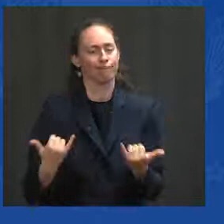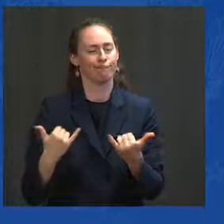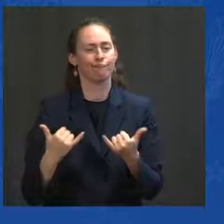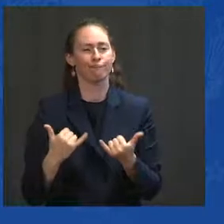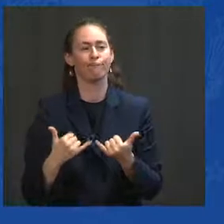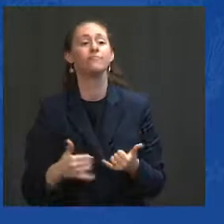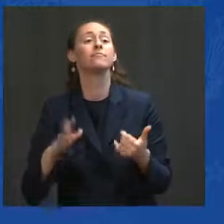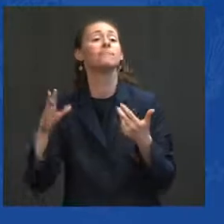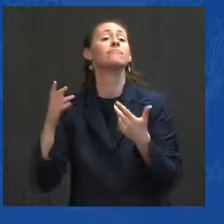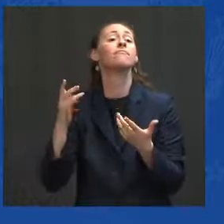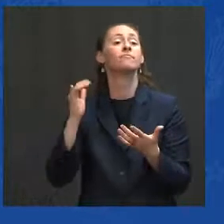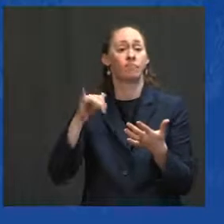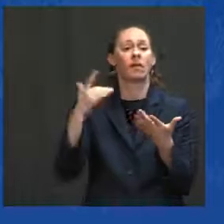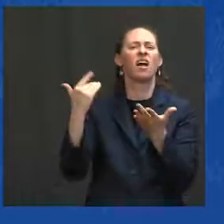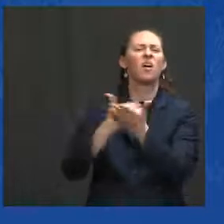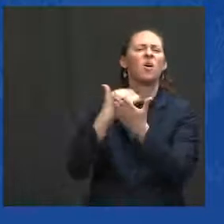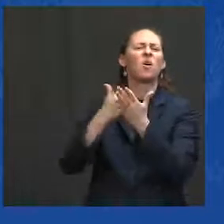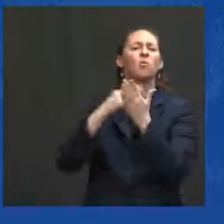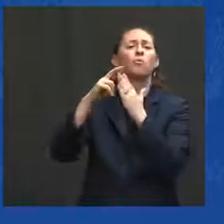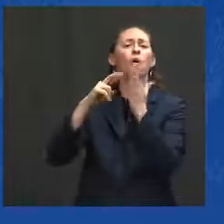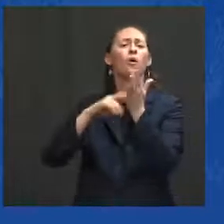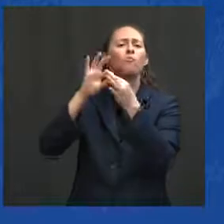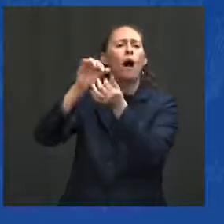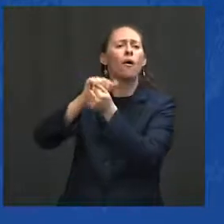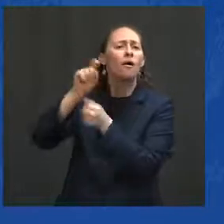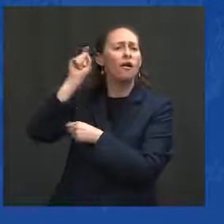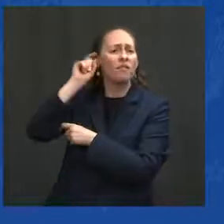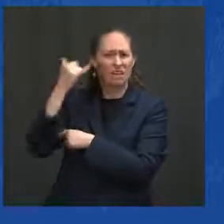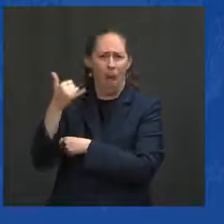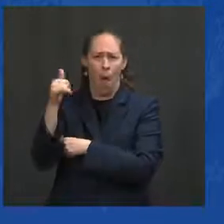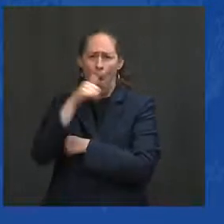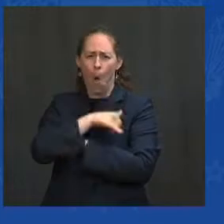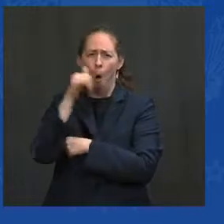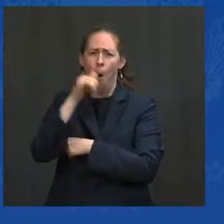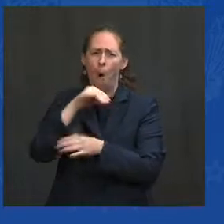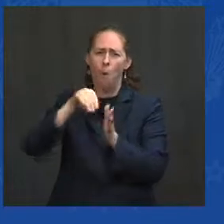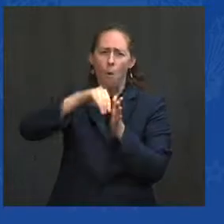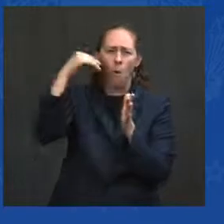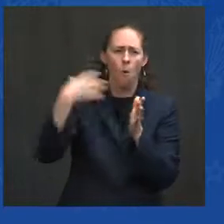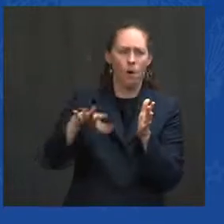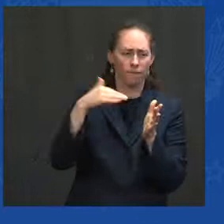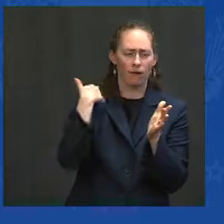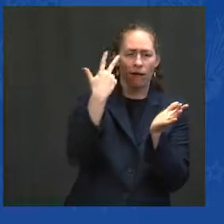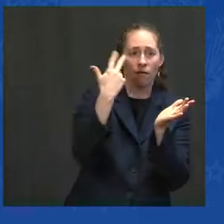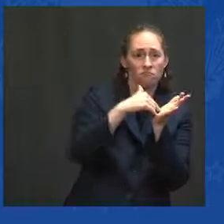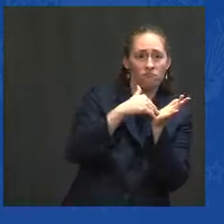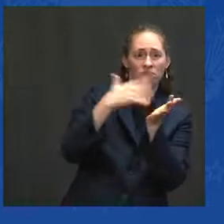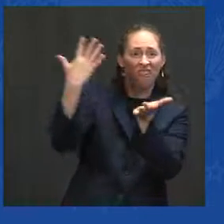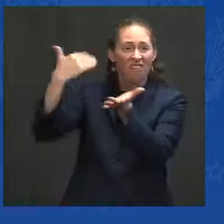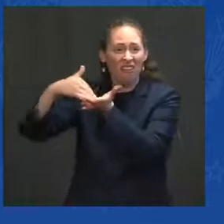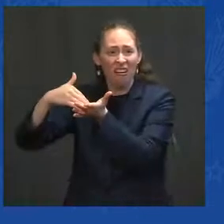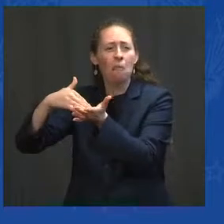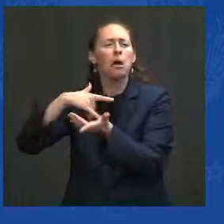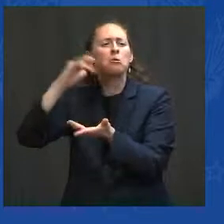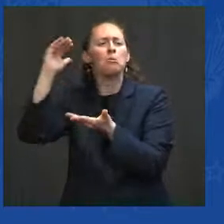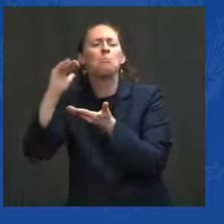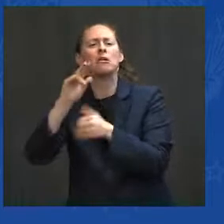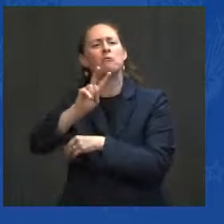into effect, a pair of hearing aids could cost hundreds of dollars, not thousands. And you'll be able to pick them up at your local